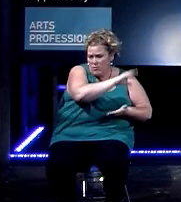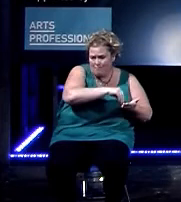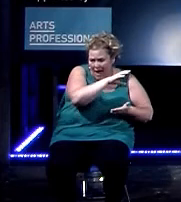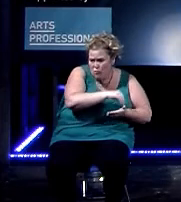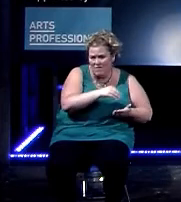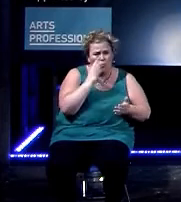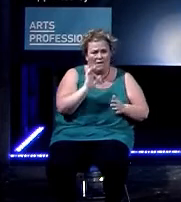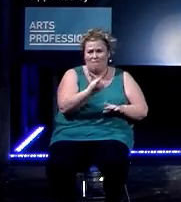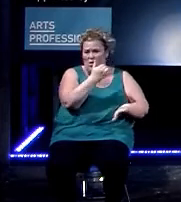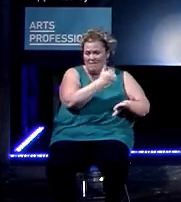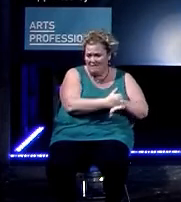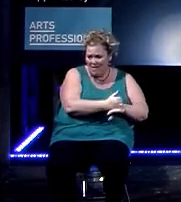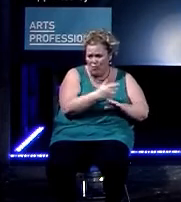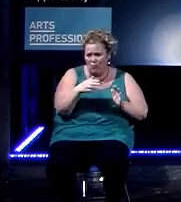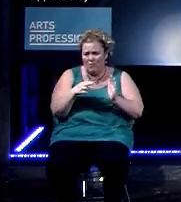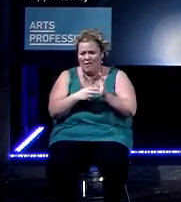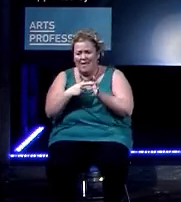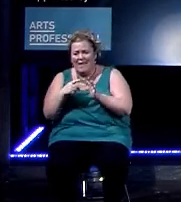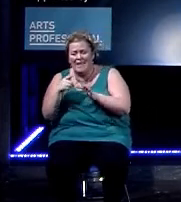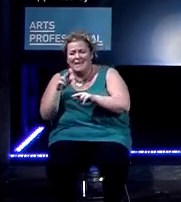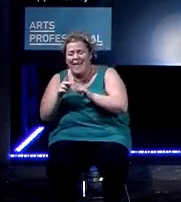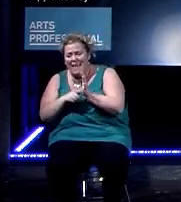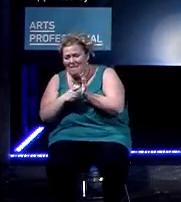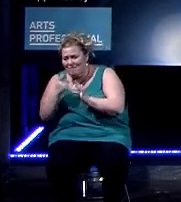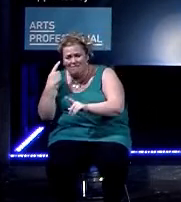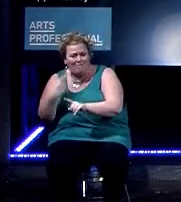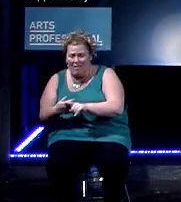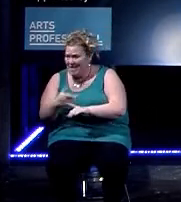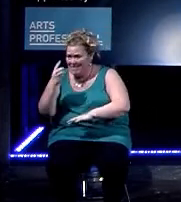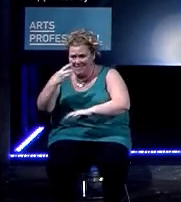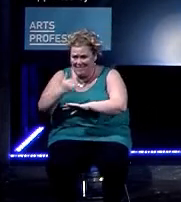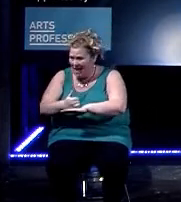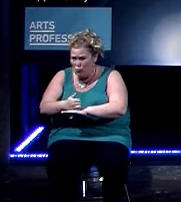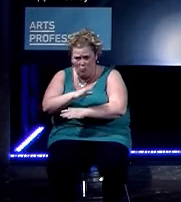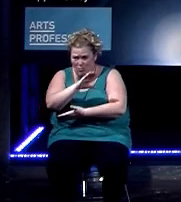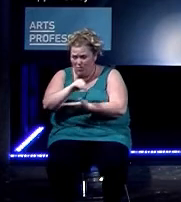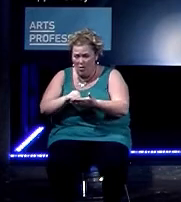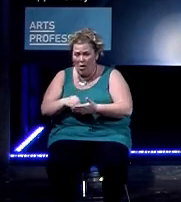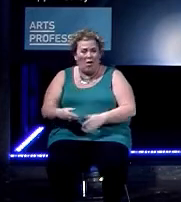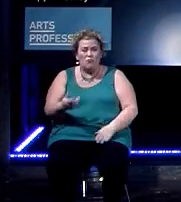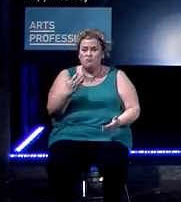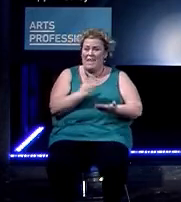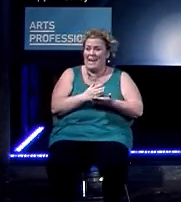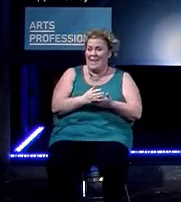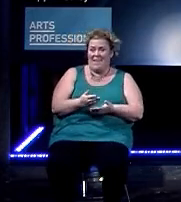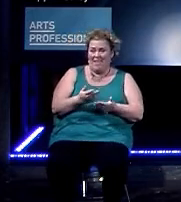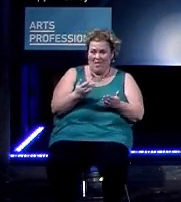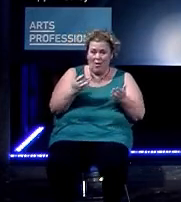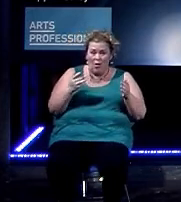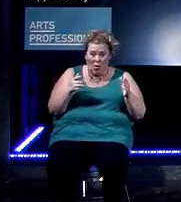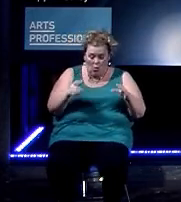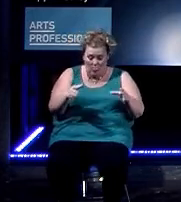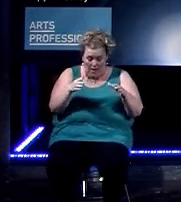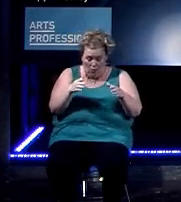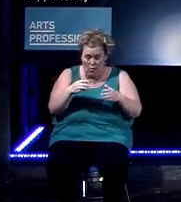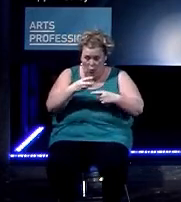on the architecture of pirate streaming sites. All of these sites, which are essentially walled gardens where good transactions can happen